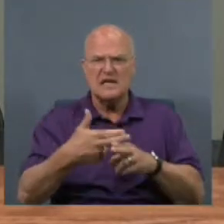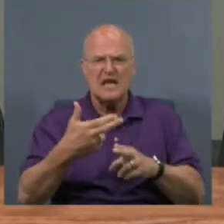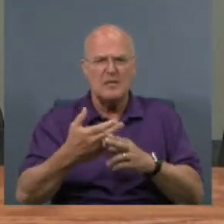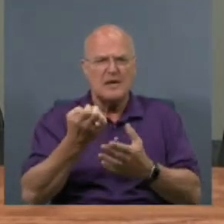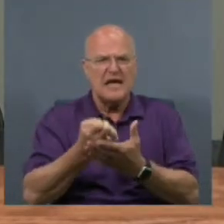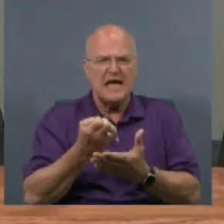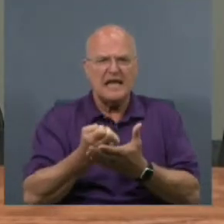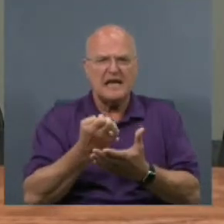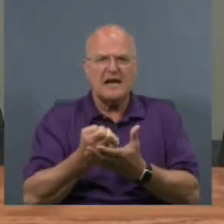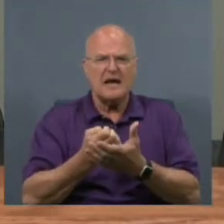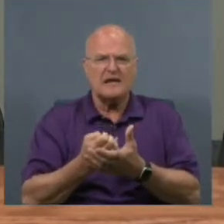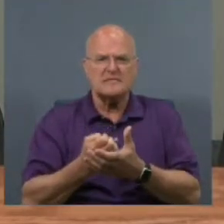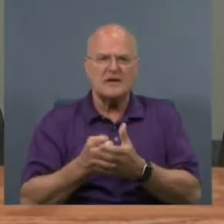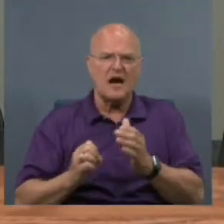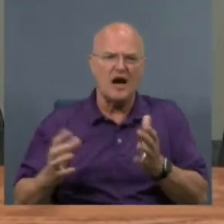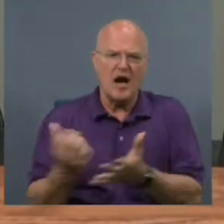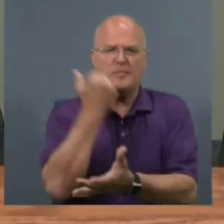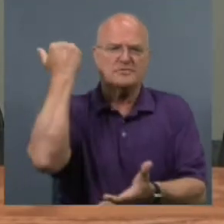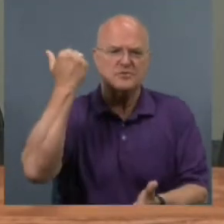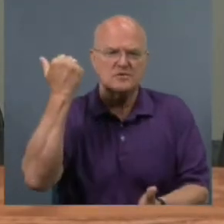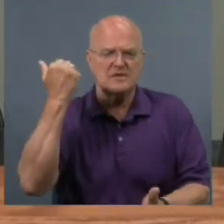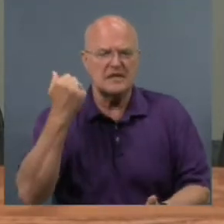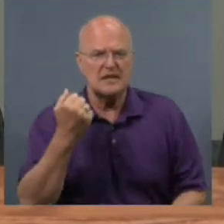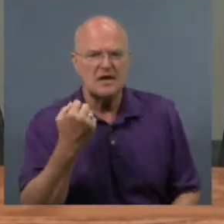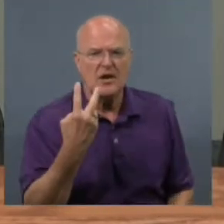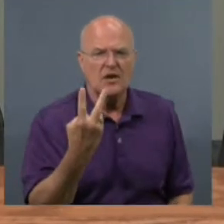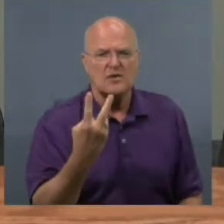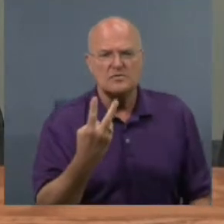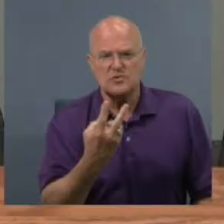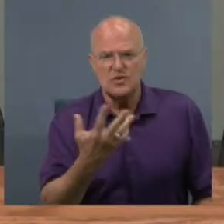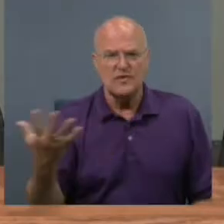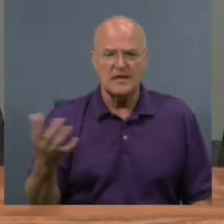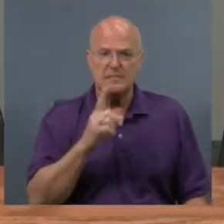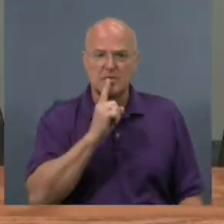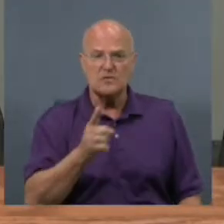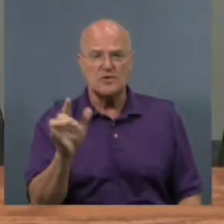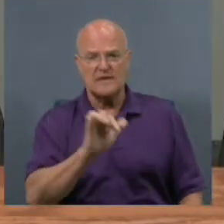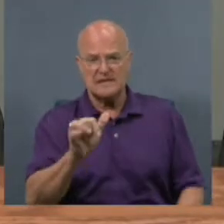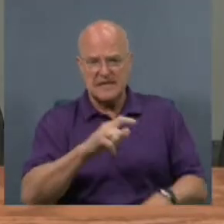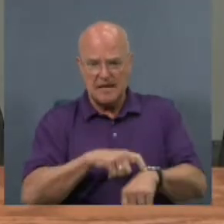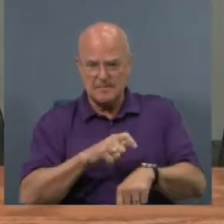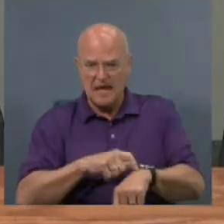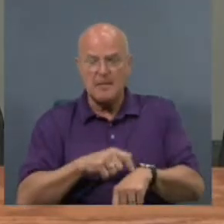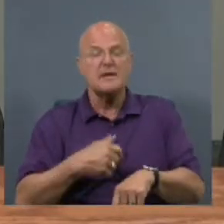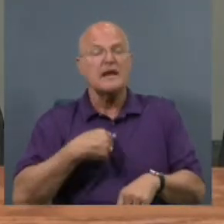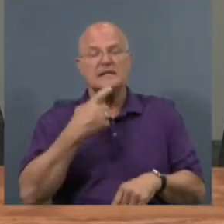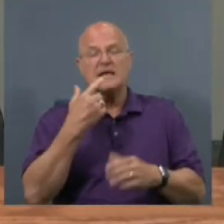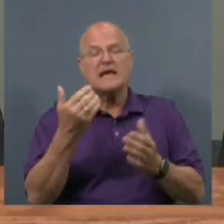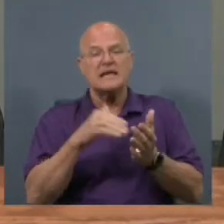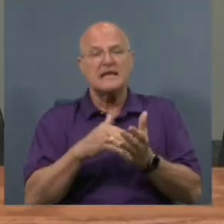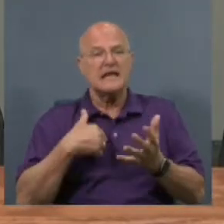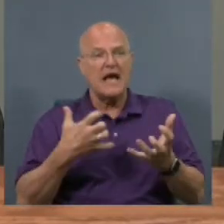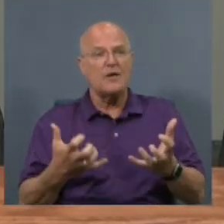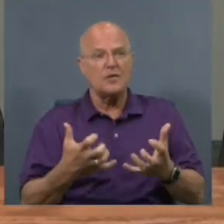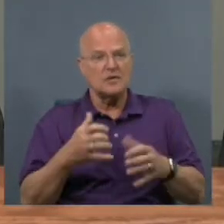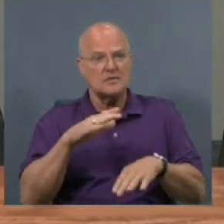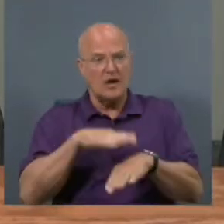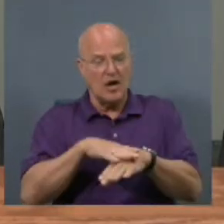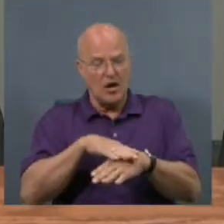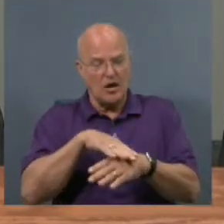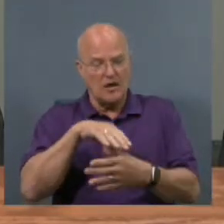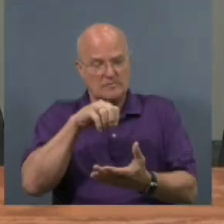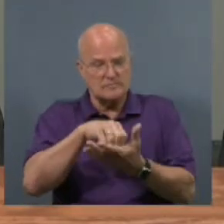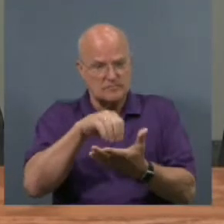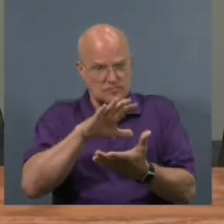economic opportunity. Two things can be true at the same time. And again, I will say again, I want to be on the record.